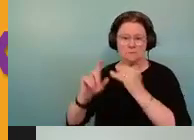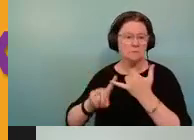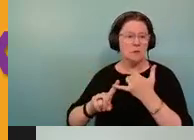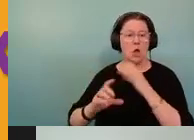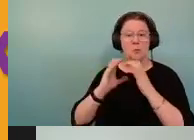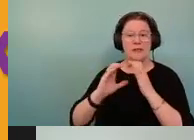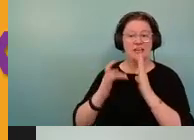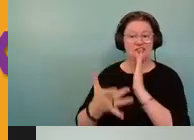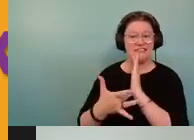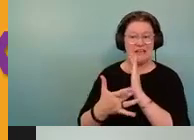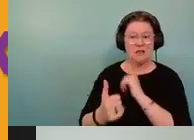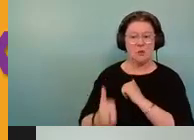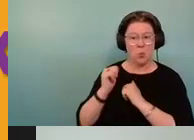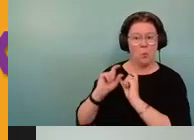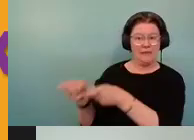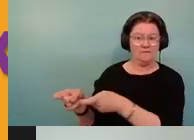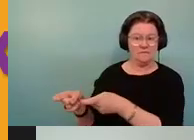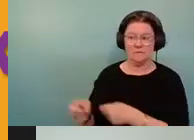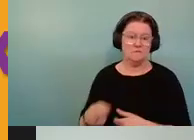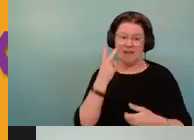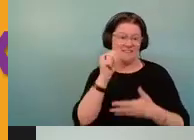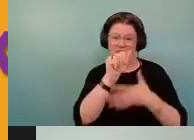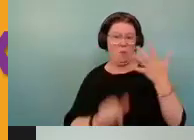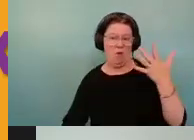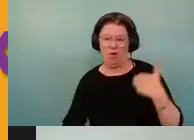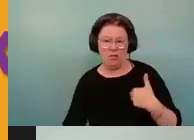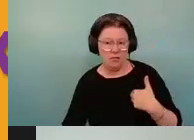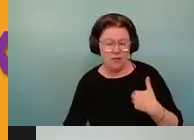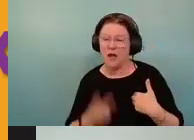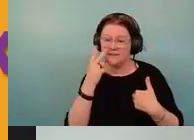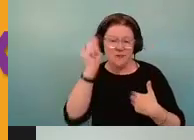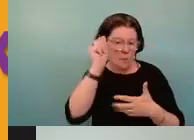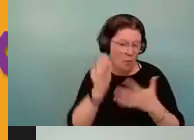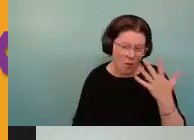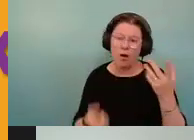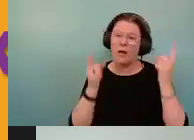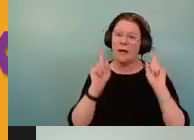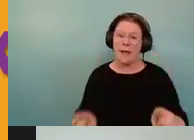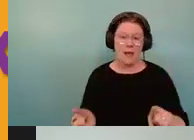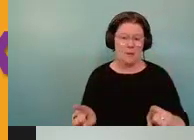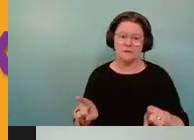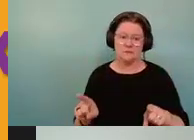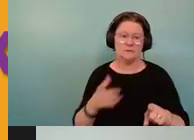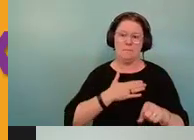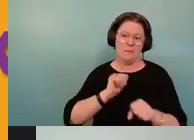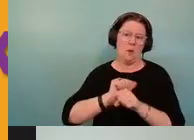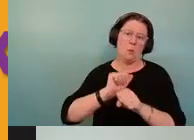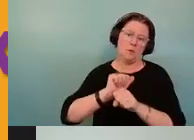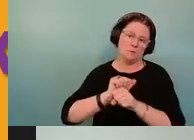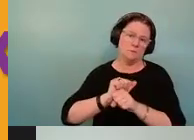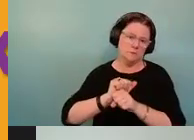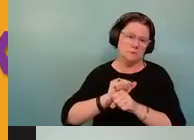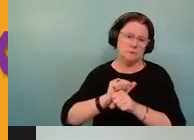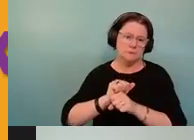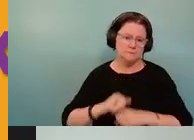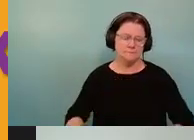devices. Sadly, I've seen every single one of these done before in the many capacities of people with